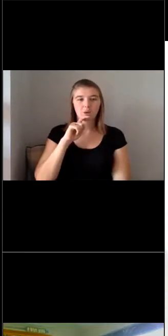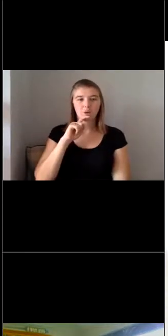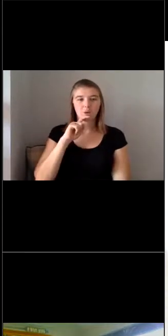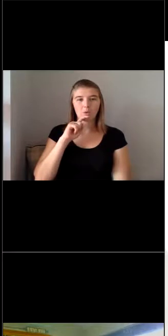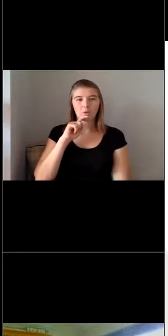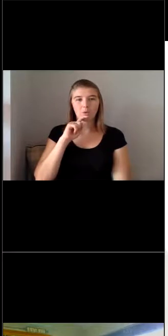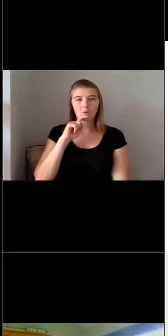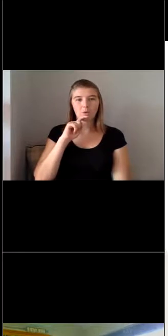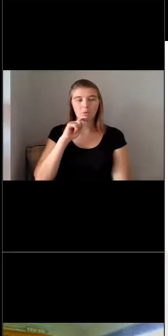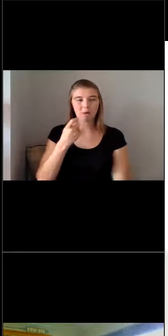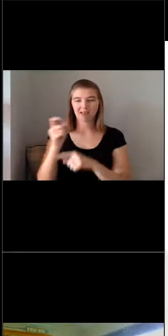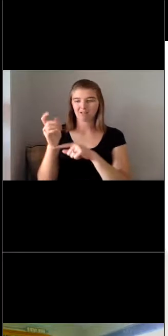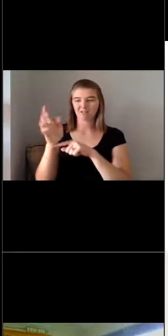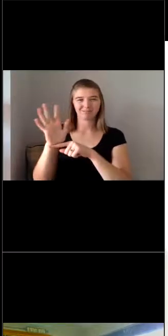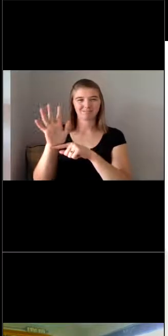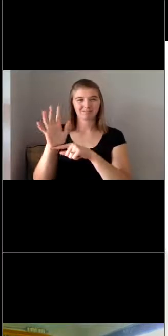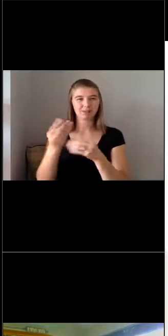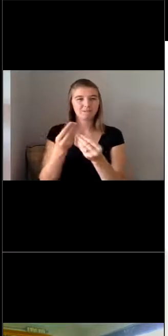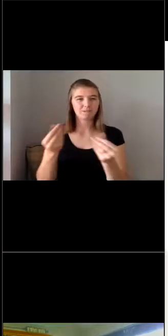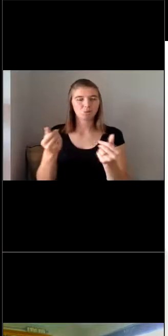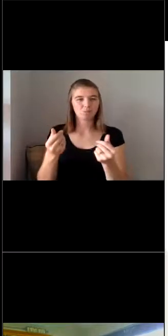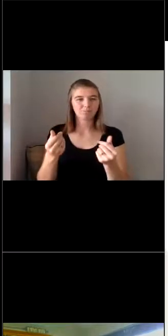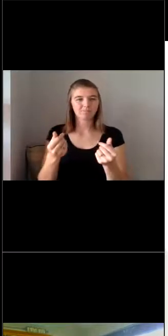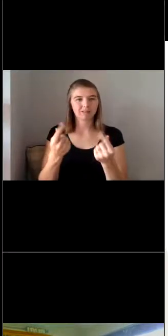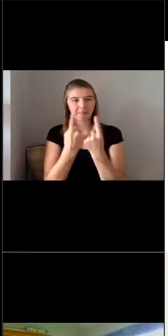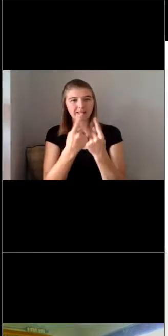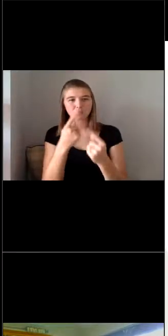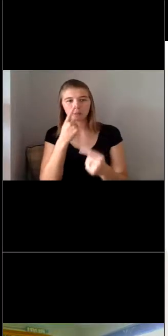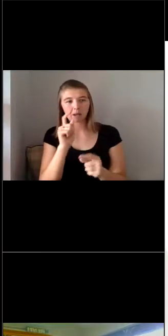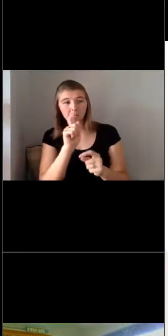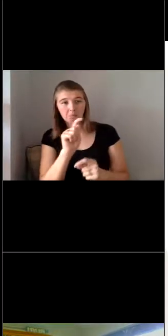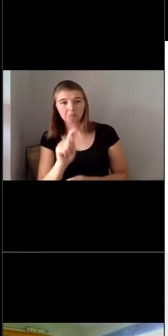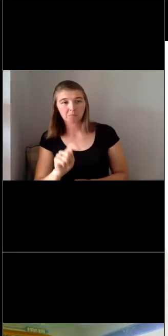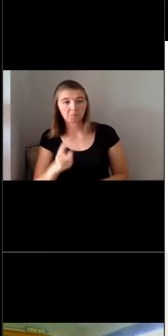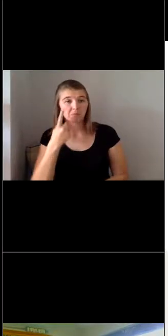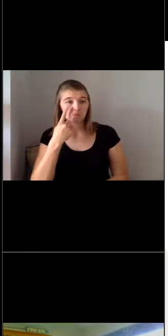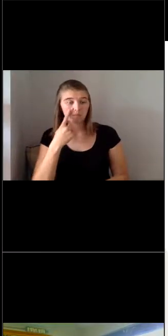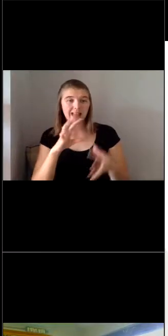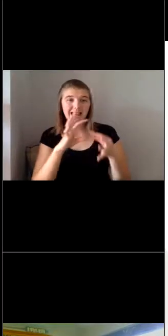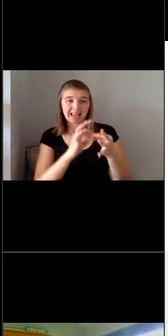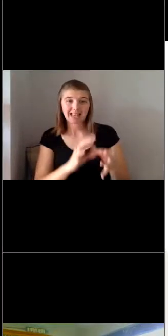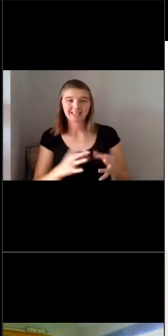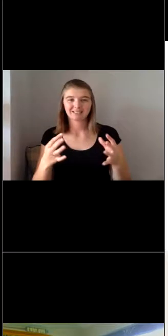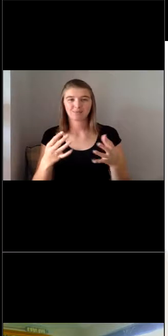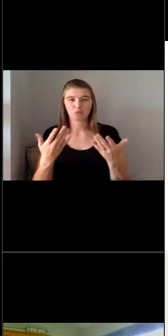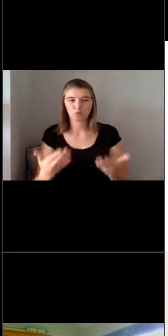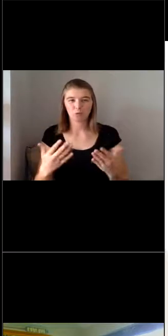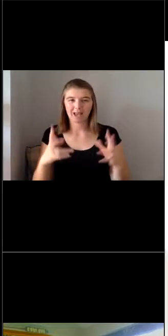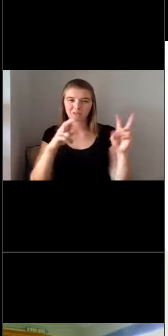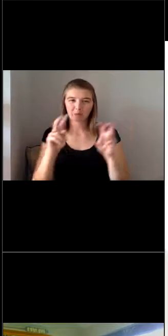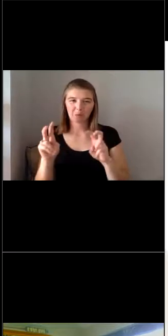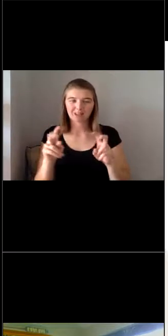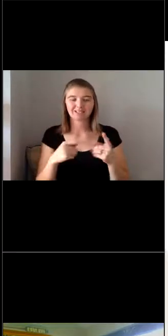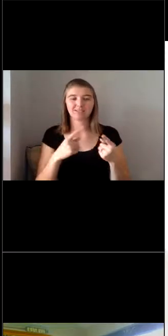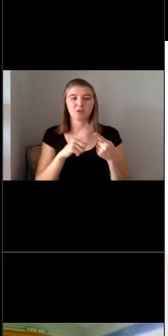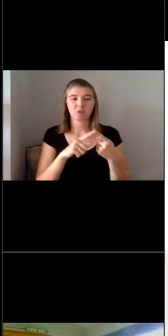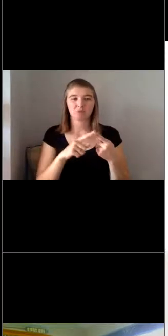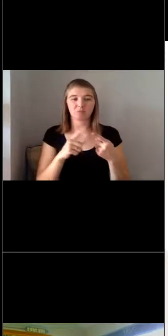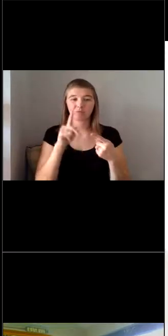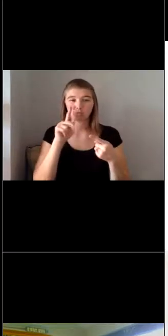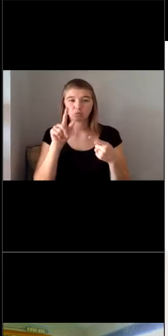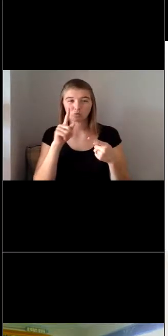just point out a few resources that we've made available that are related to today's webinar topic. So on screen now, you should